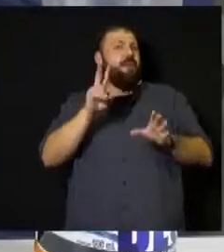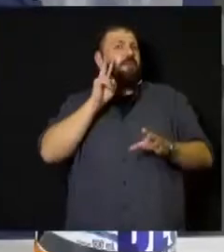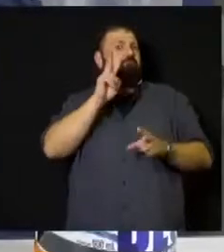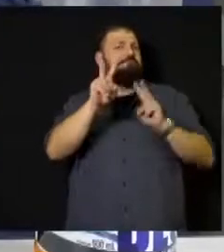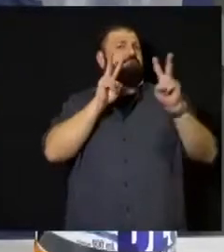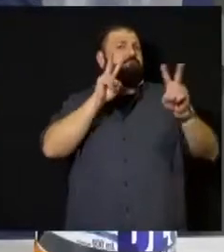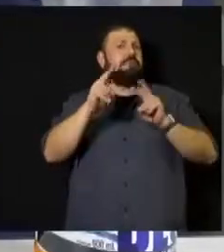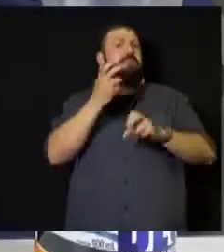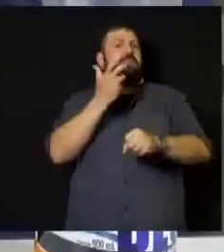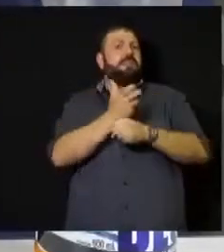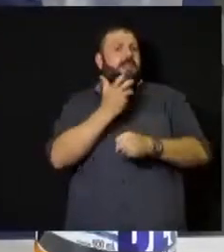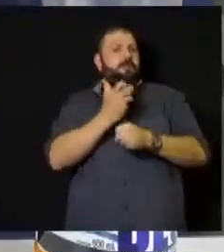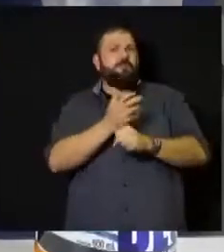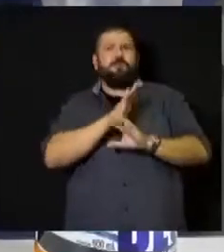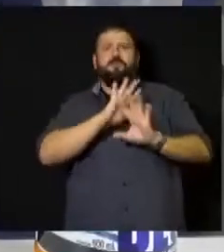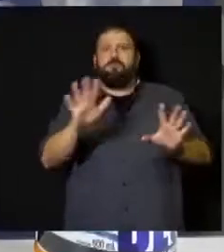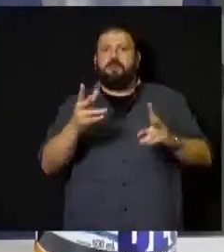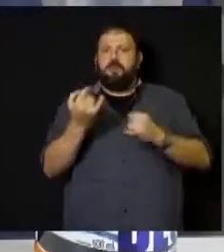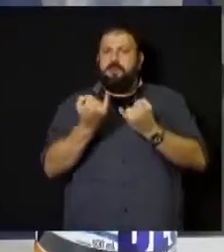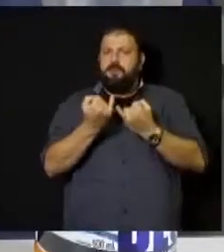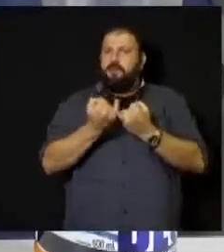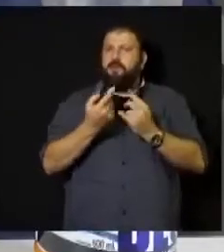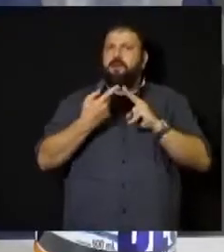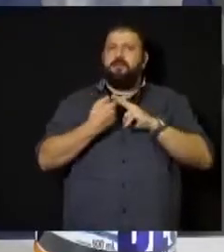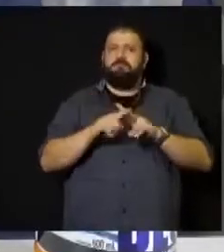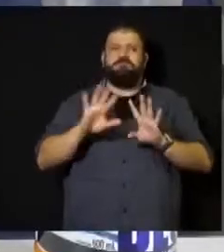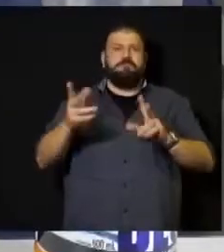to be coming. United States